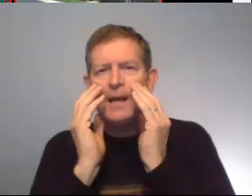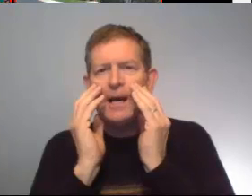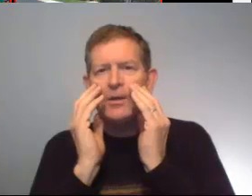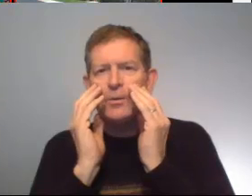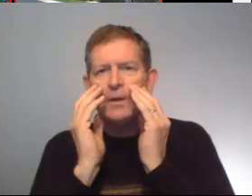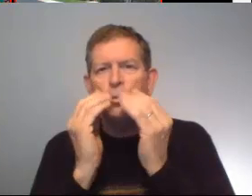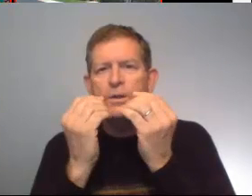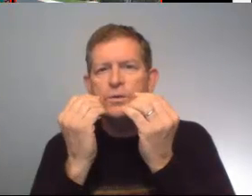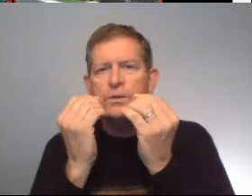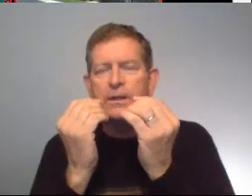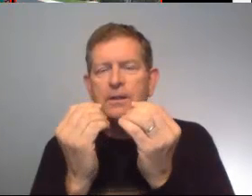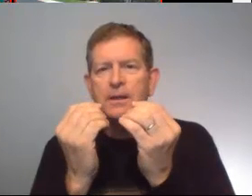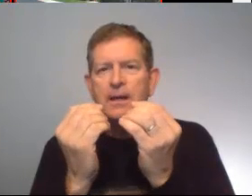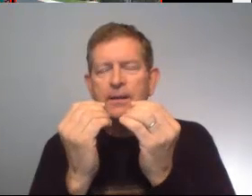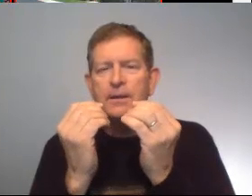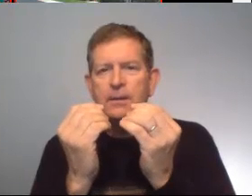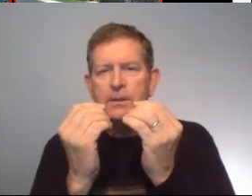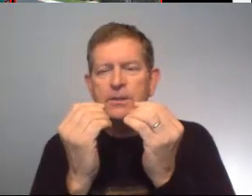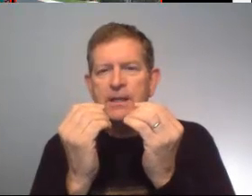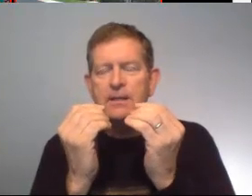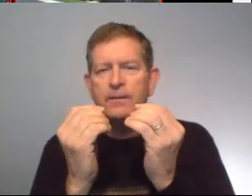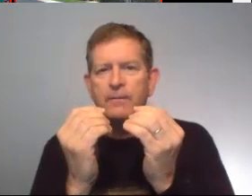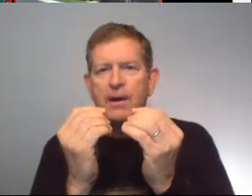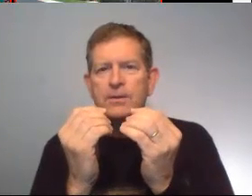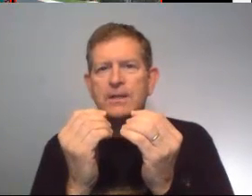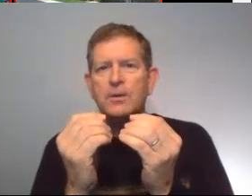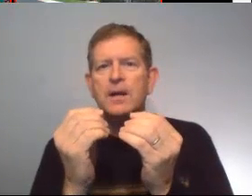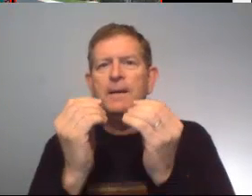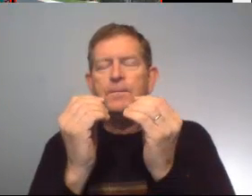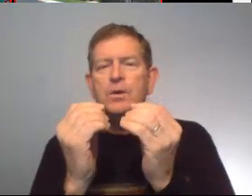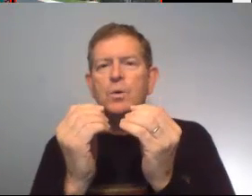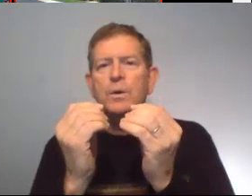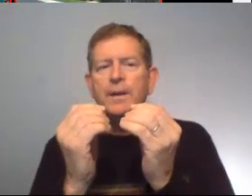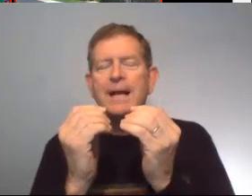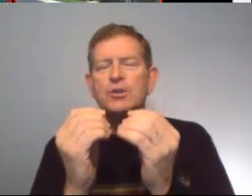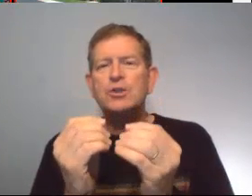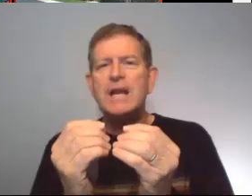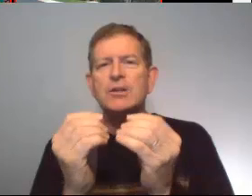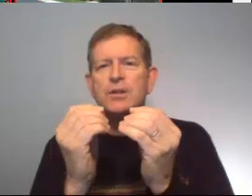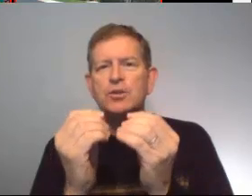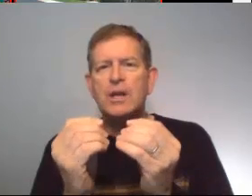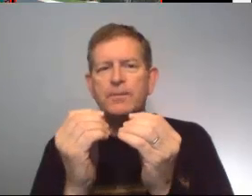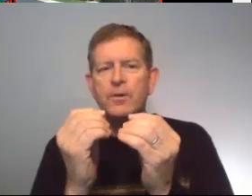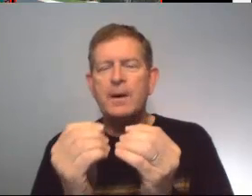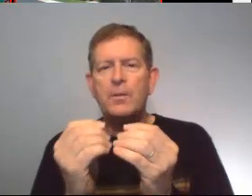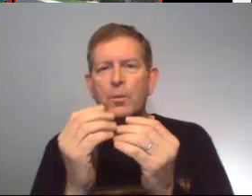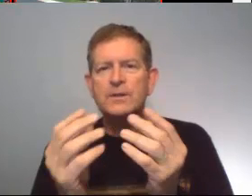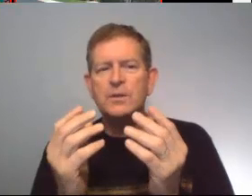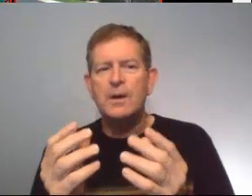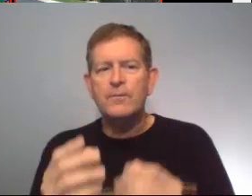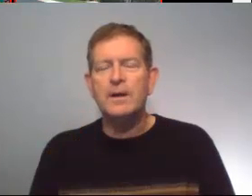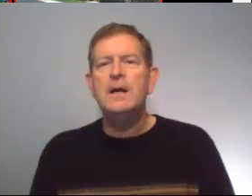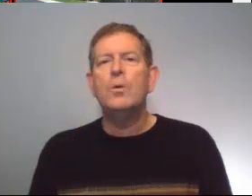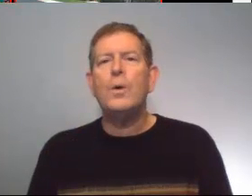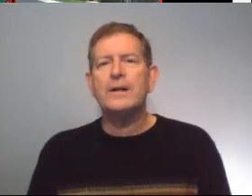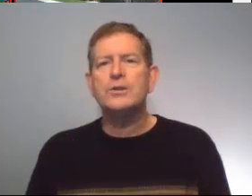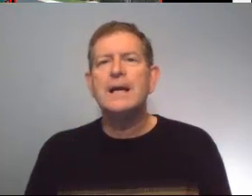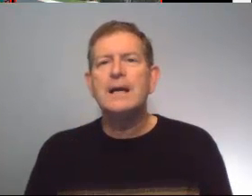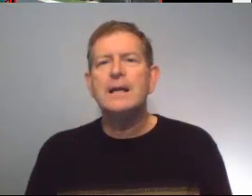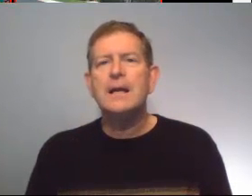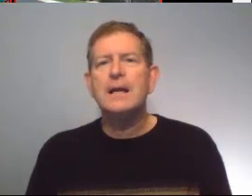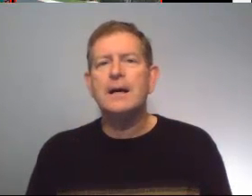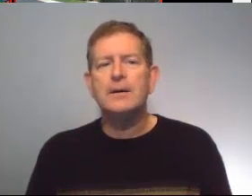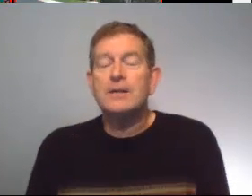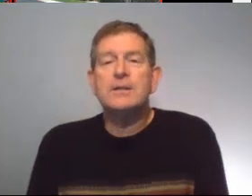set them in concrete. Once you start to say the vowel sound, you will not change the shape of your mouth whatsoever.